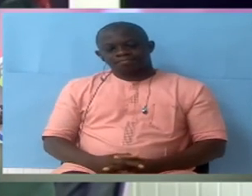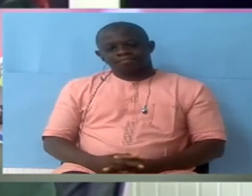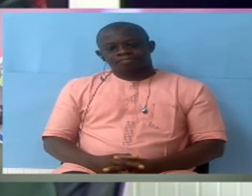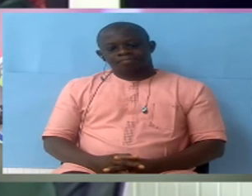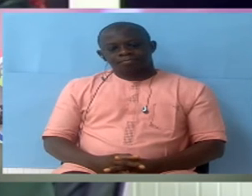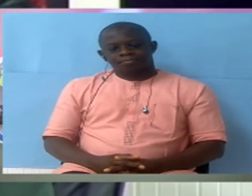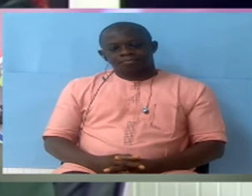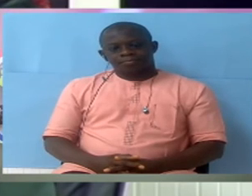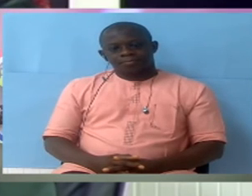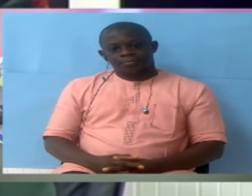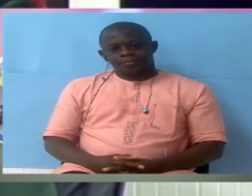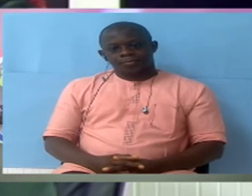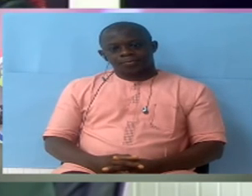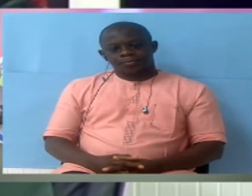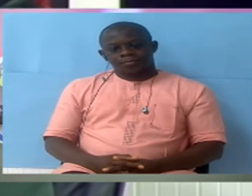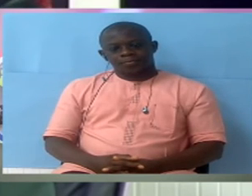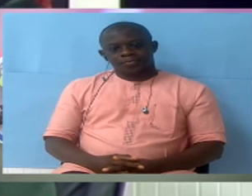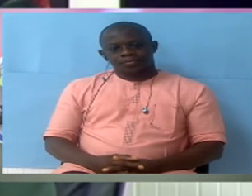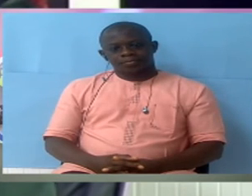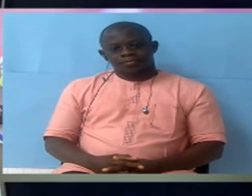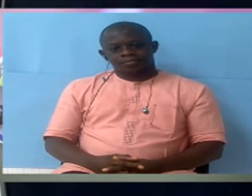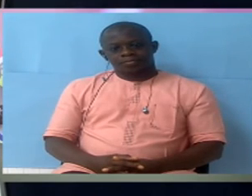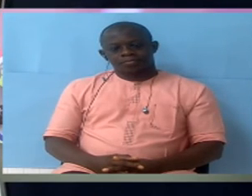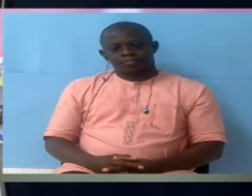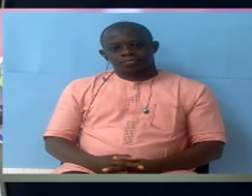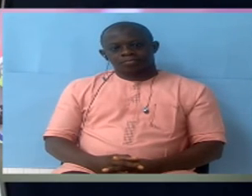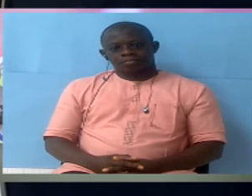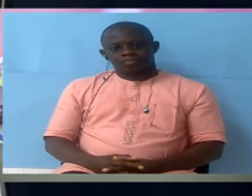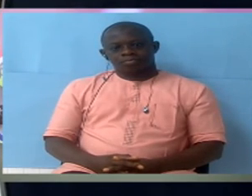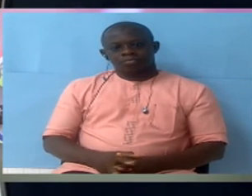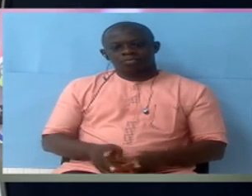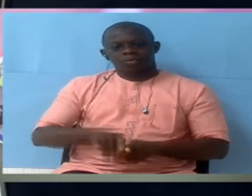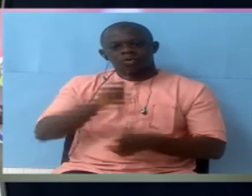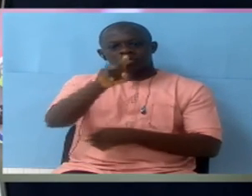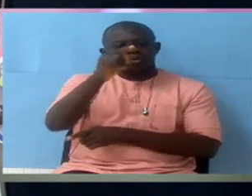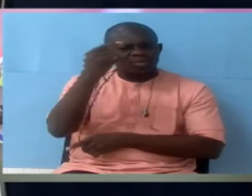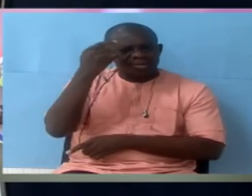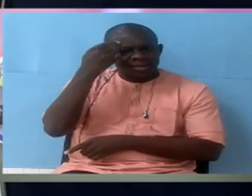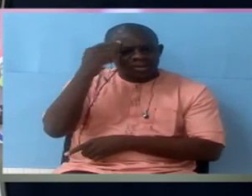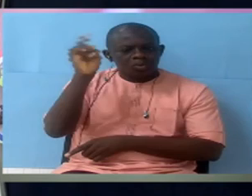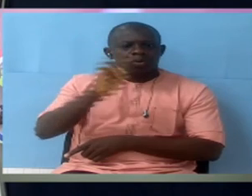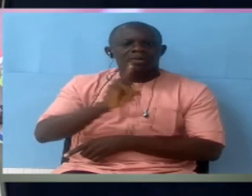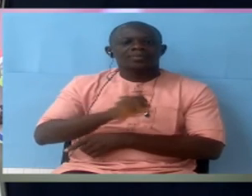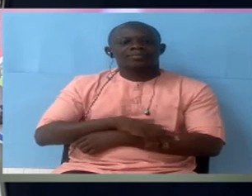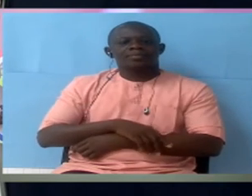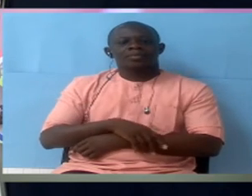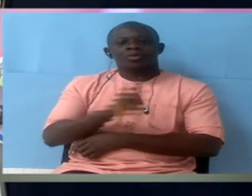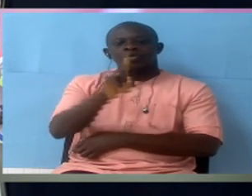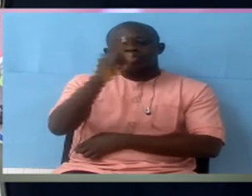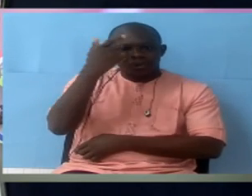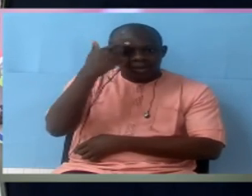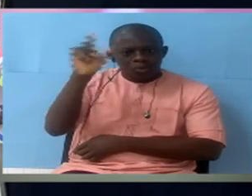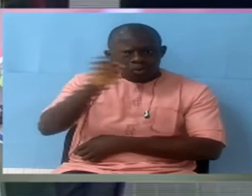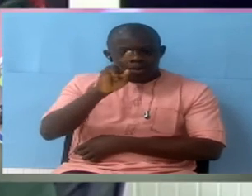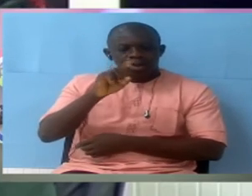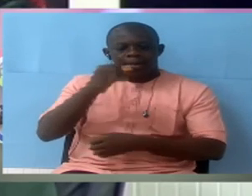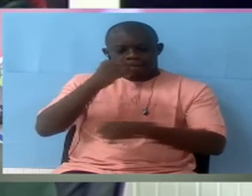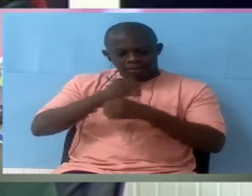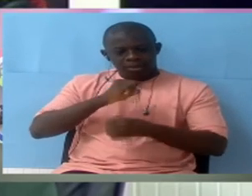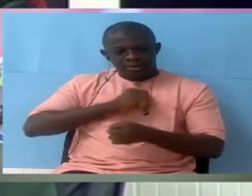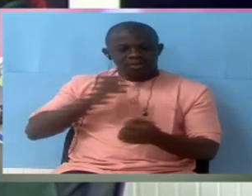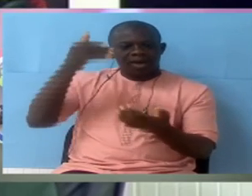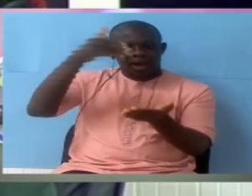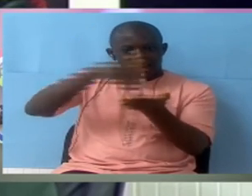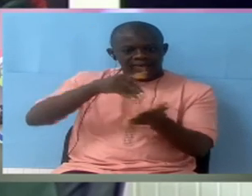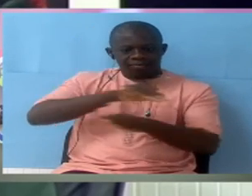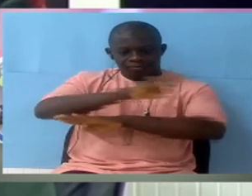What did you think that he was there for? Lo xalat ne lolo